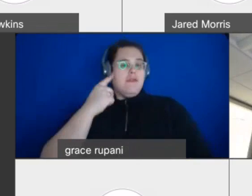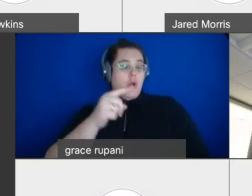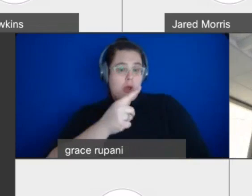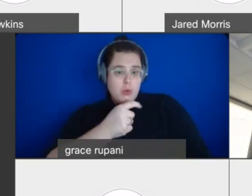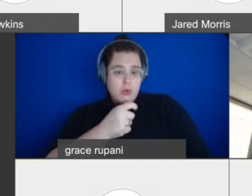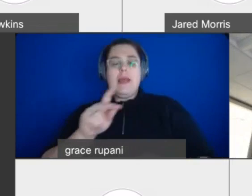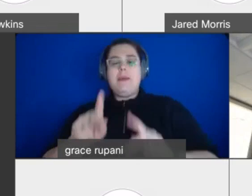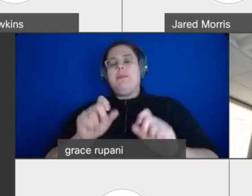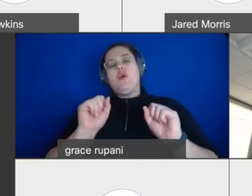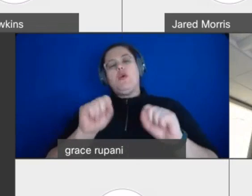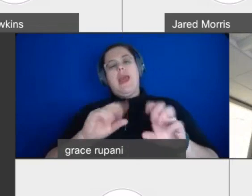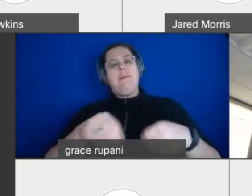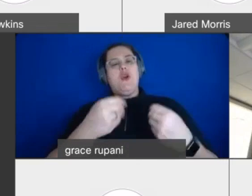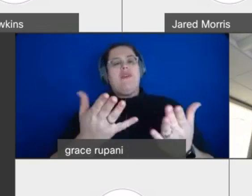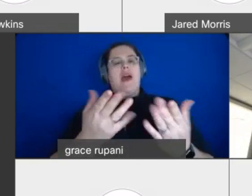provide companion